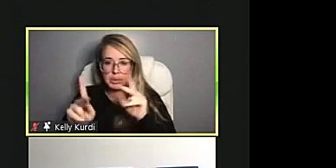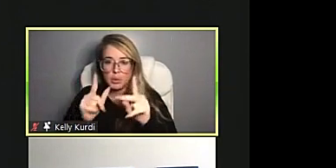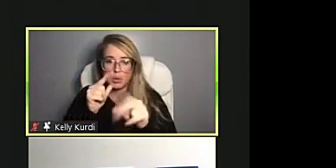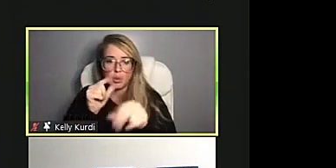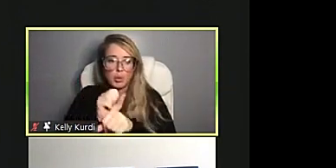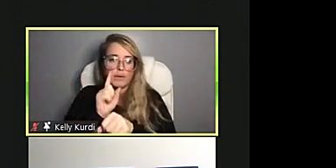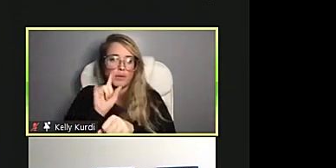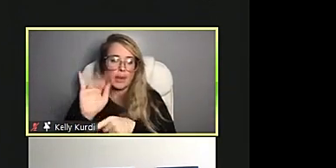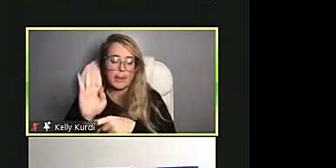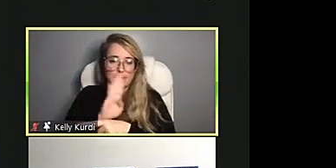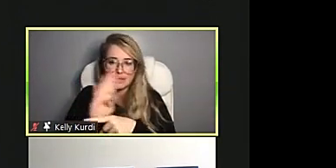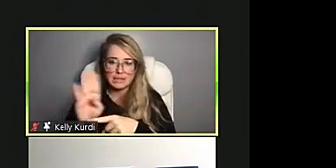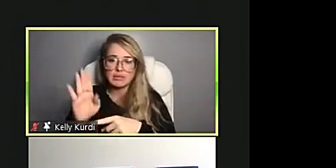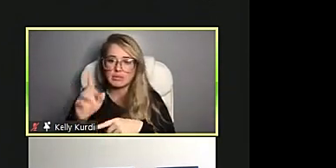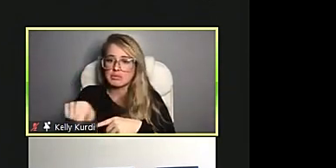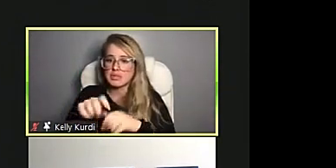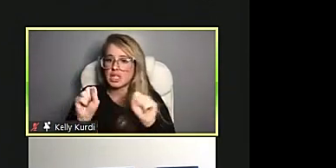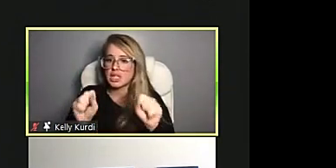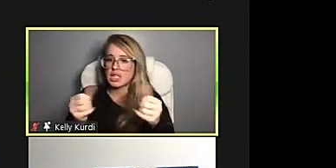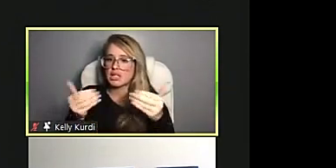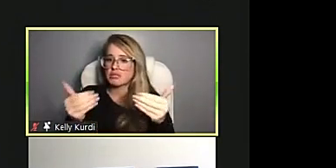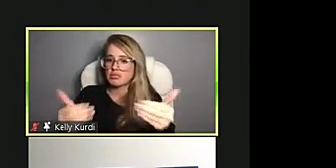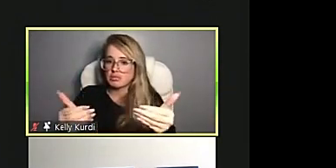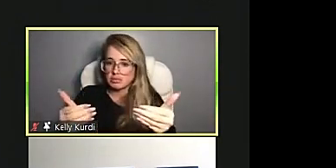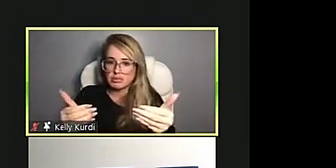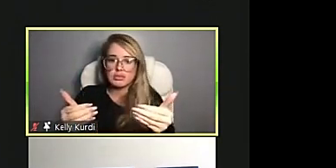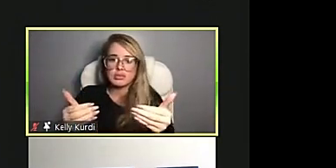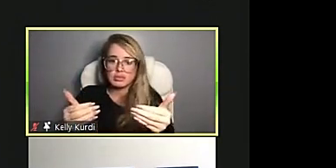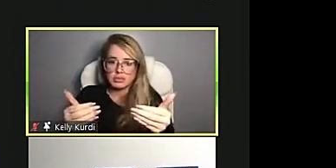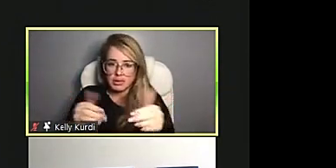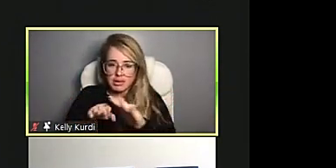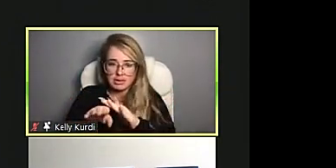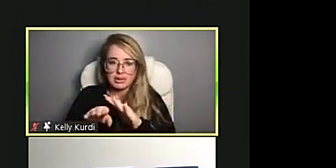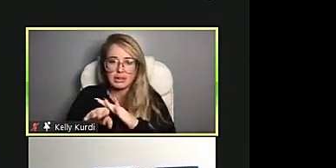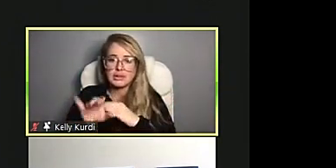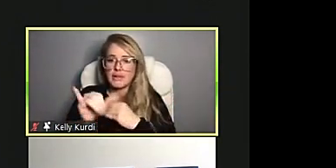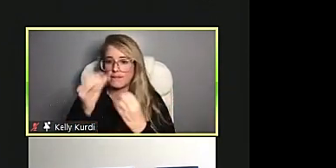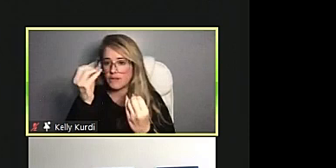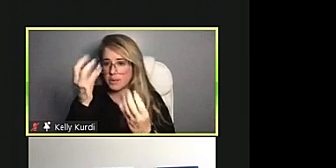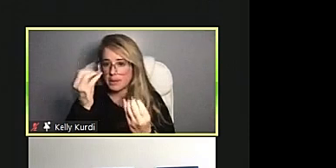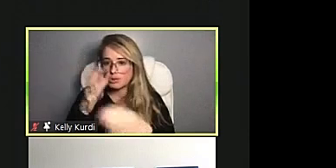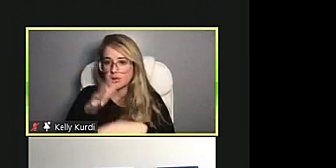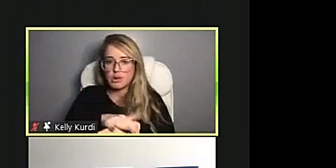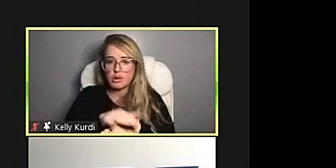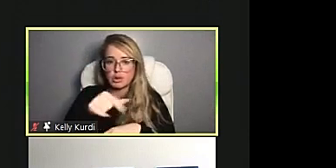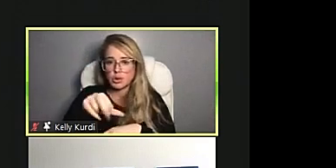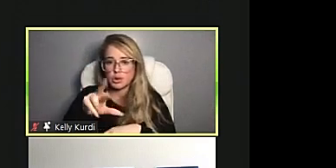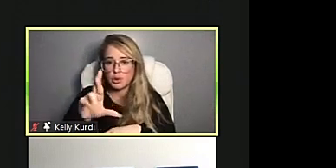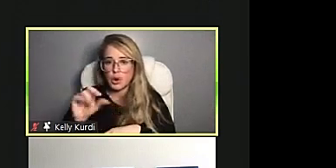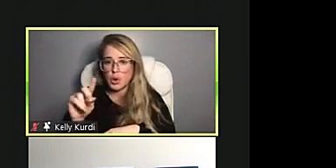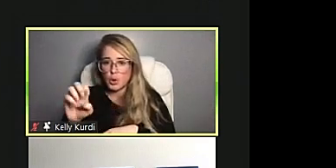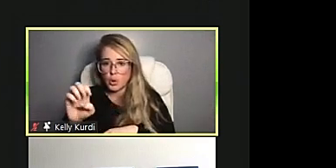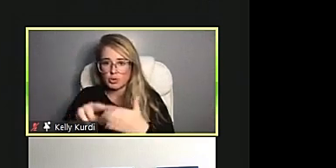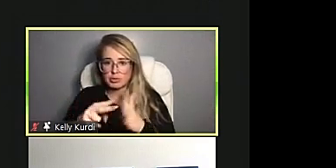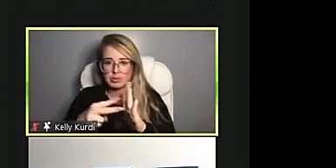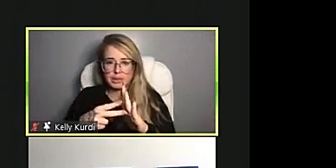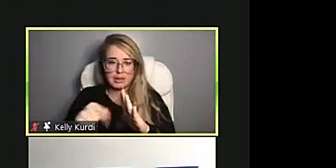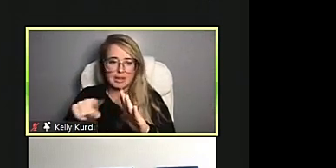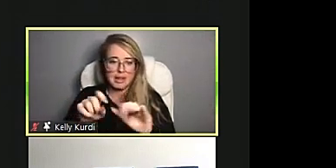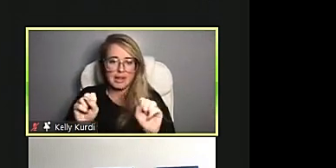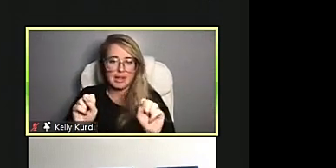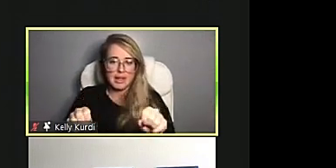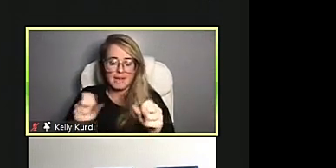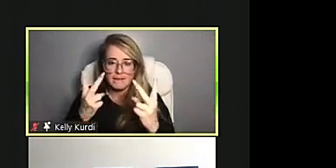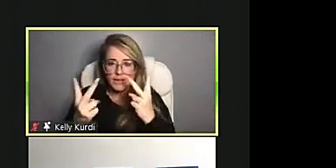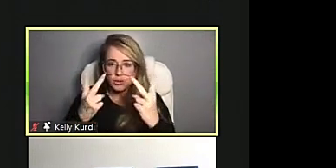businesses to access the information on the QR code, right? So they can